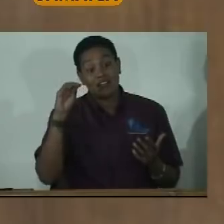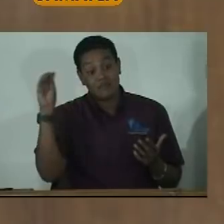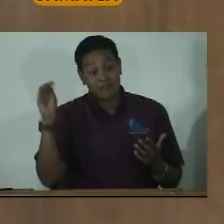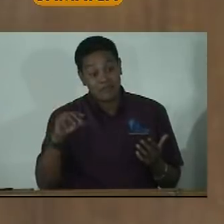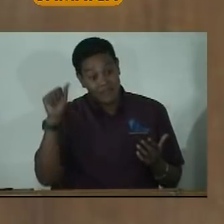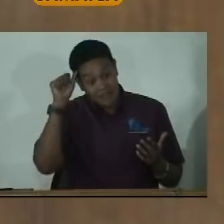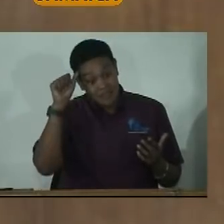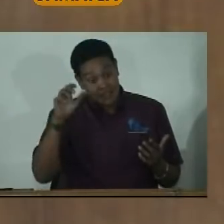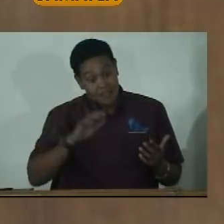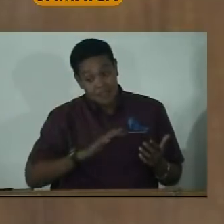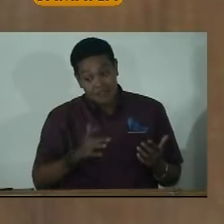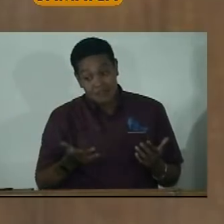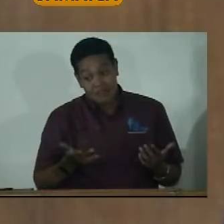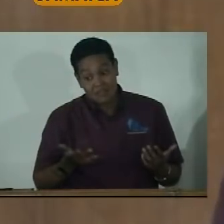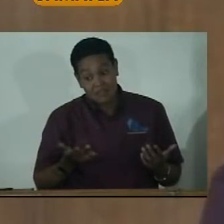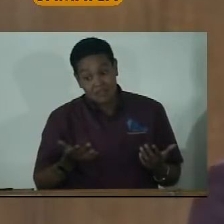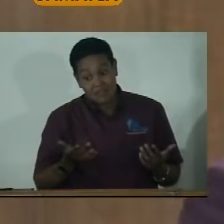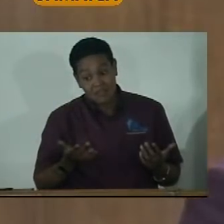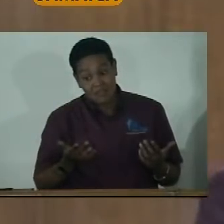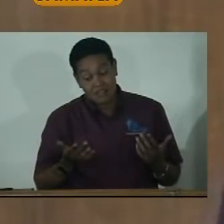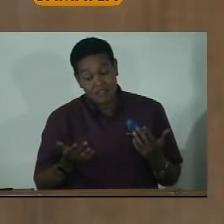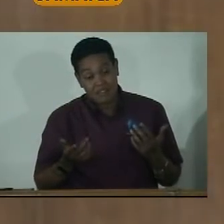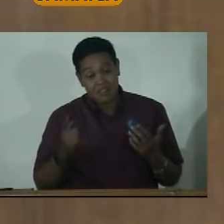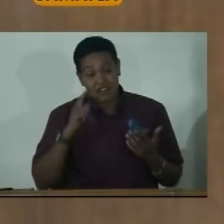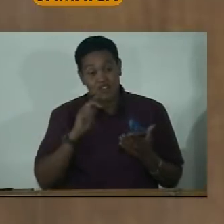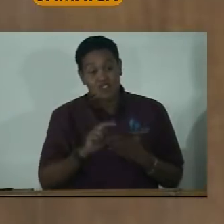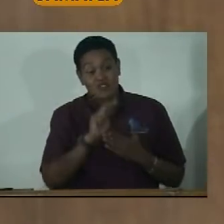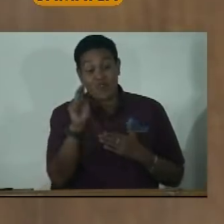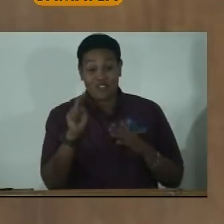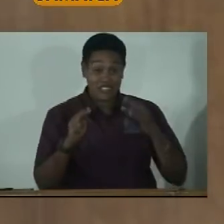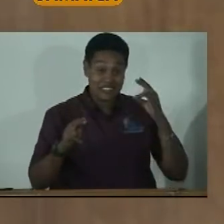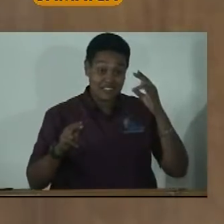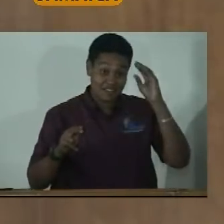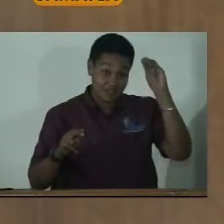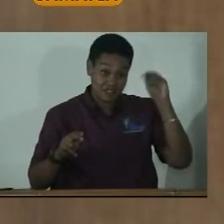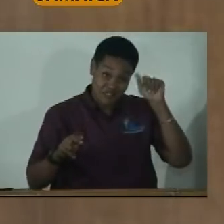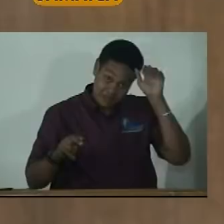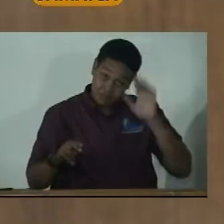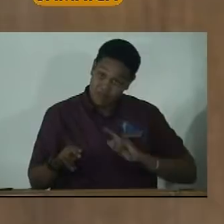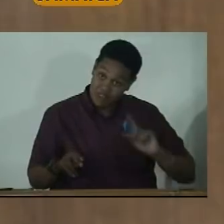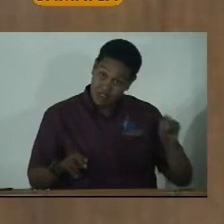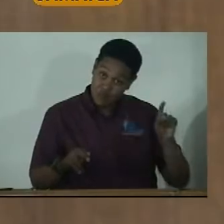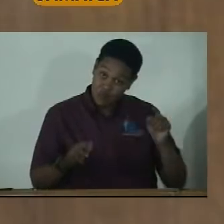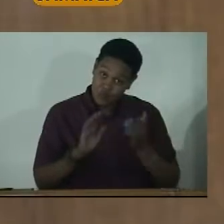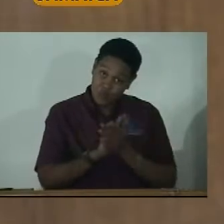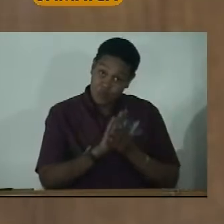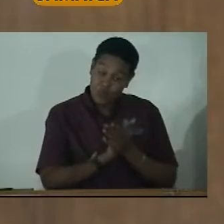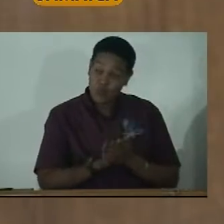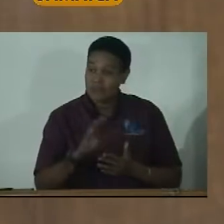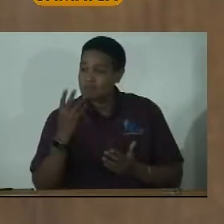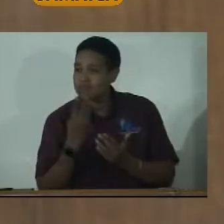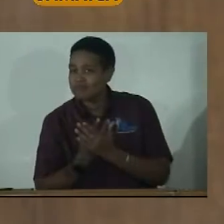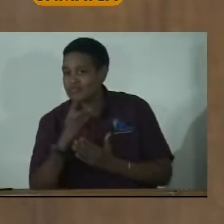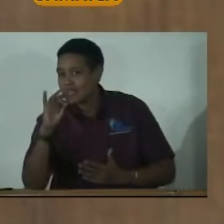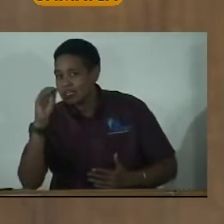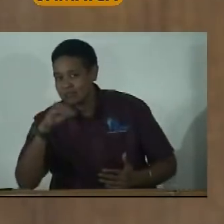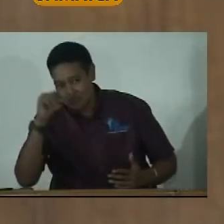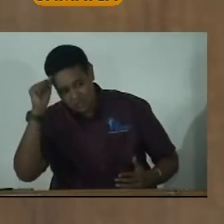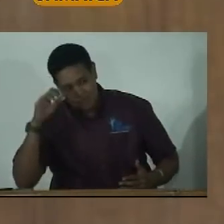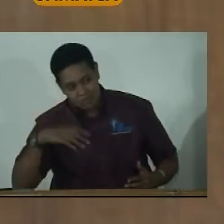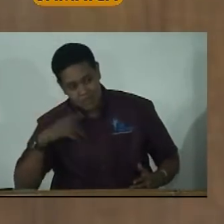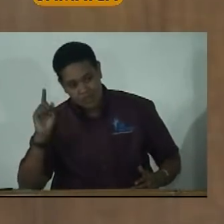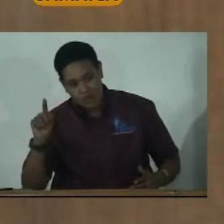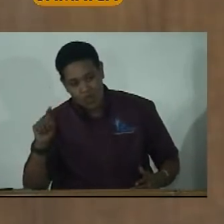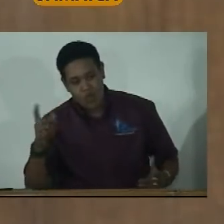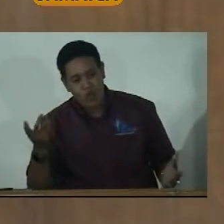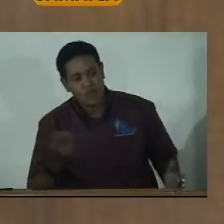So the university is 17% male and the prison is 80% male. We have to intervene.